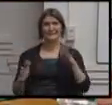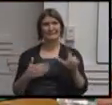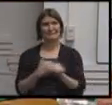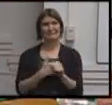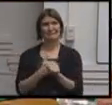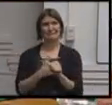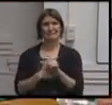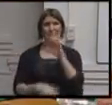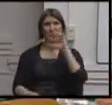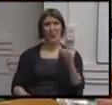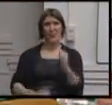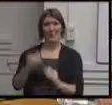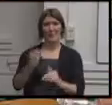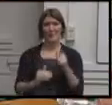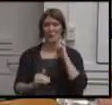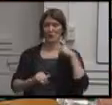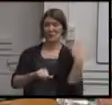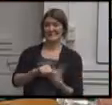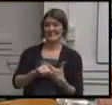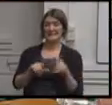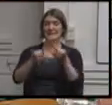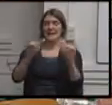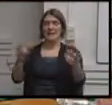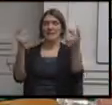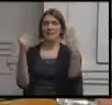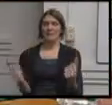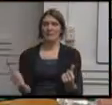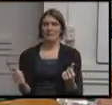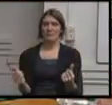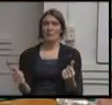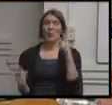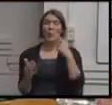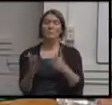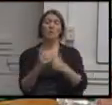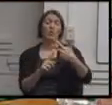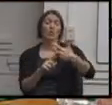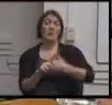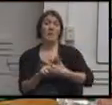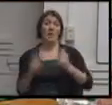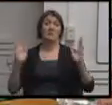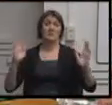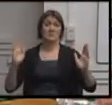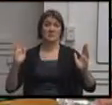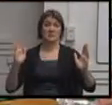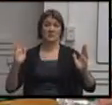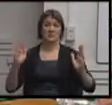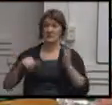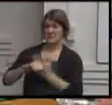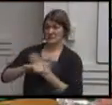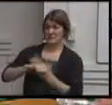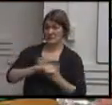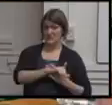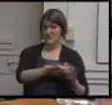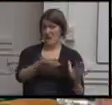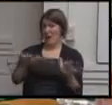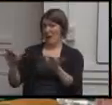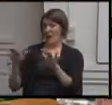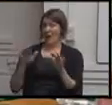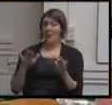at the Municipal Center are to do it all at once. It would be roughly a 3-month project. It would be in the ballpark